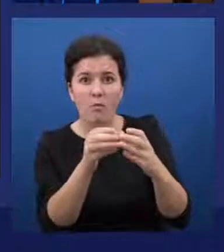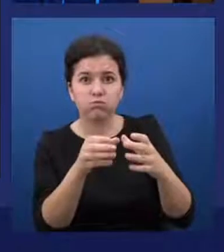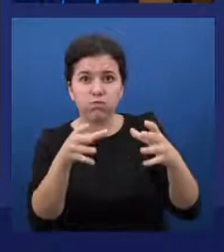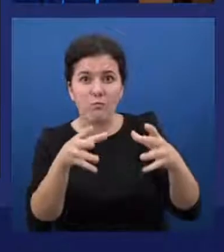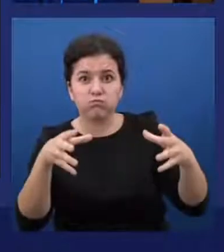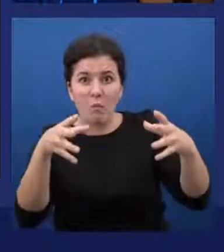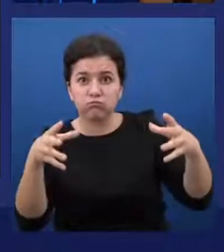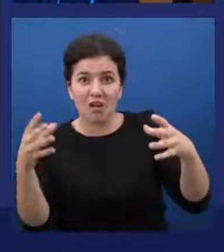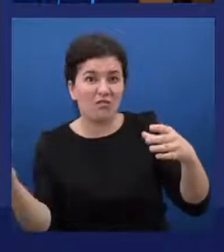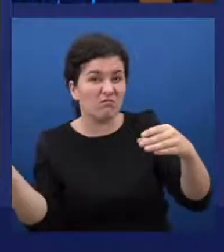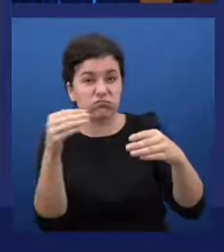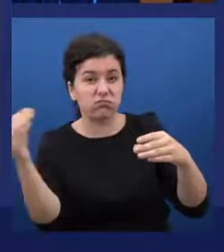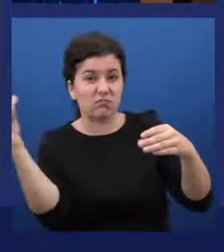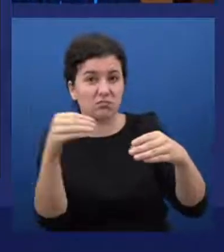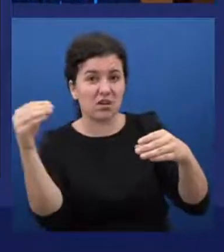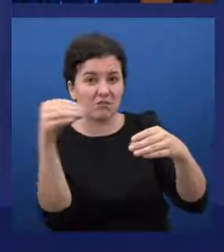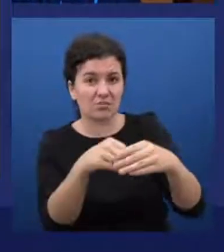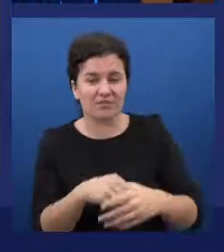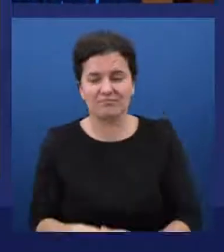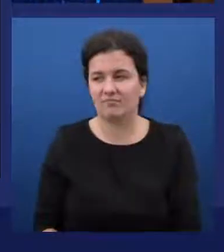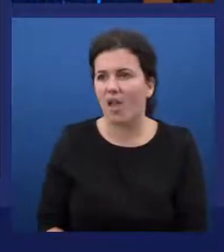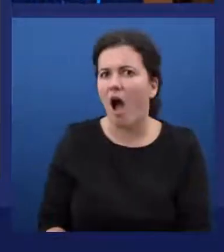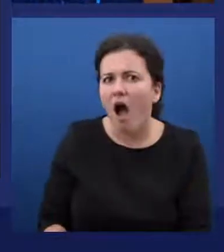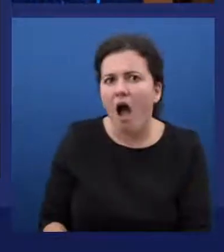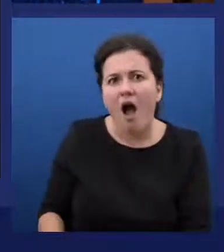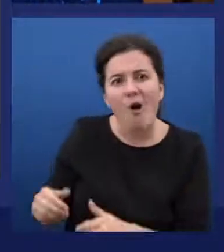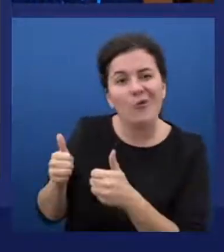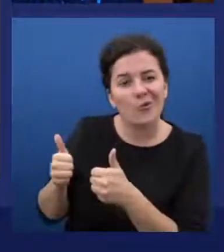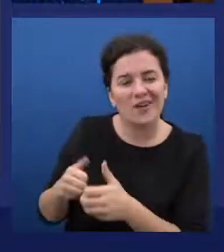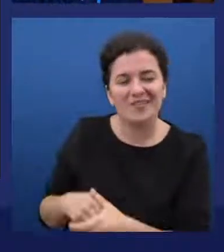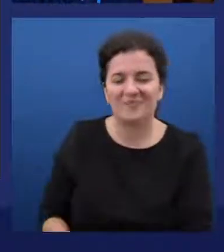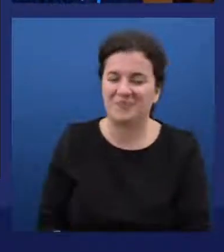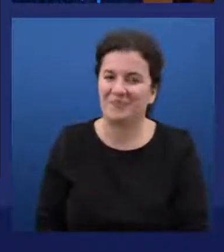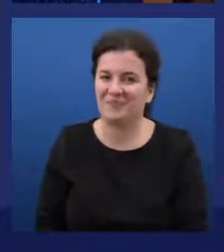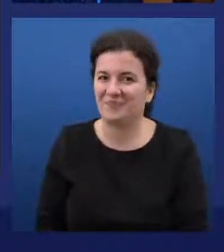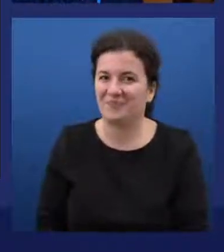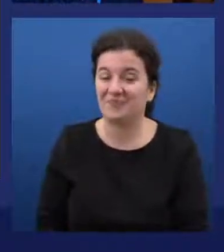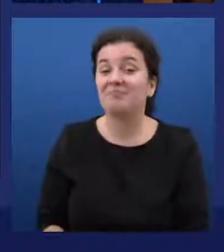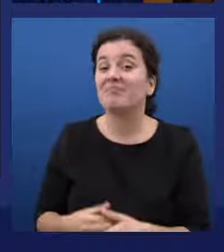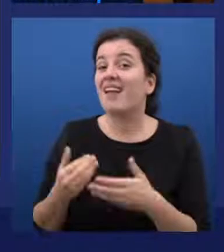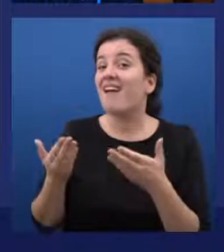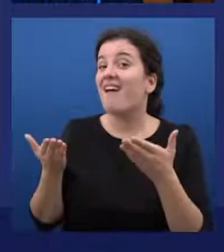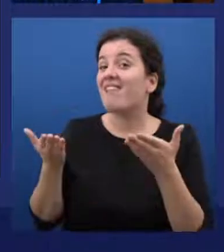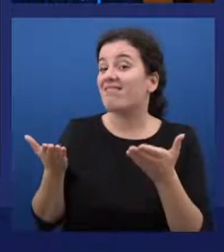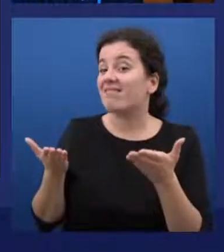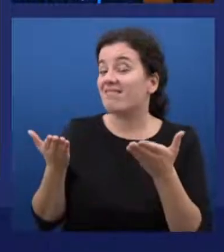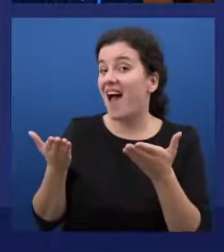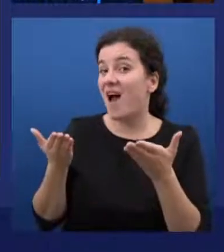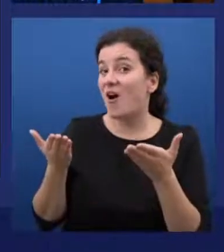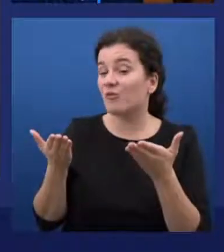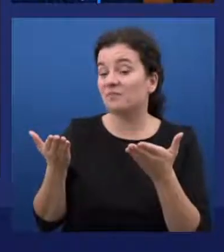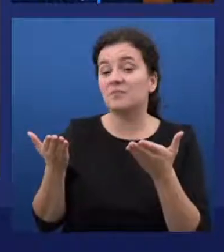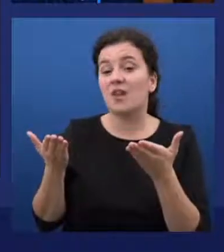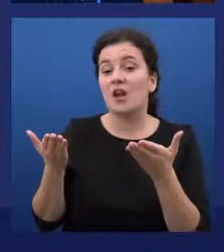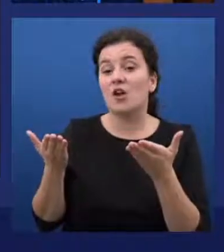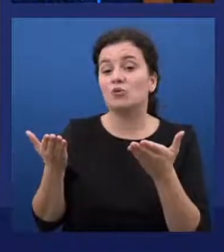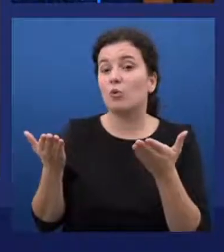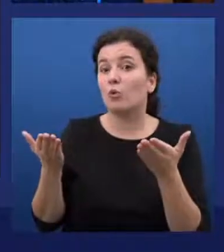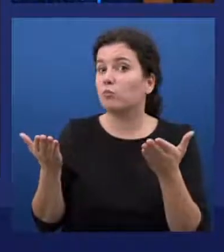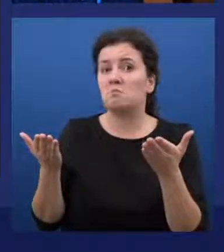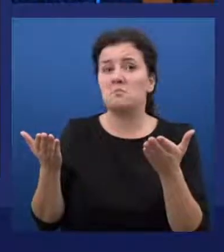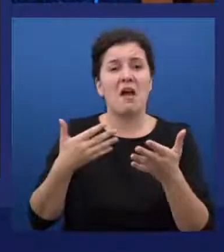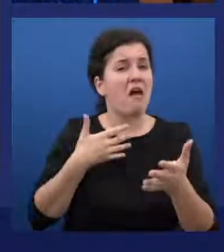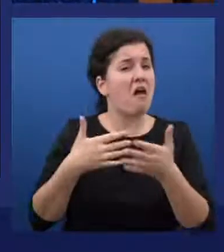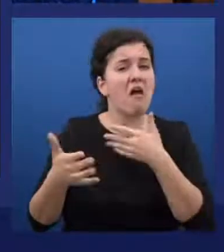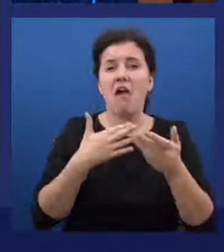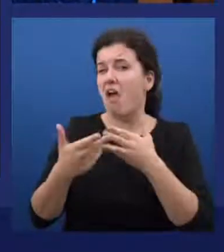That's cool. That's cool. And so now, for example, you can literally classify any kinds of images if you just